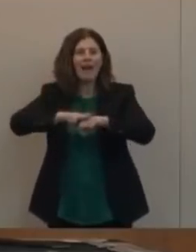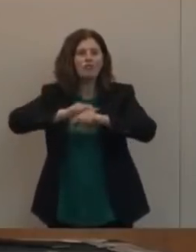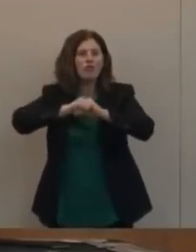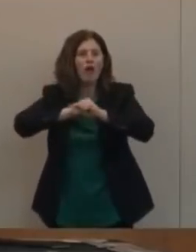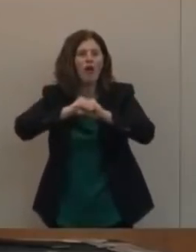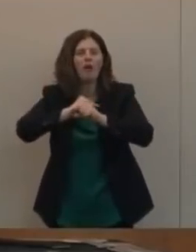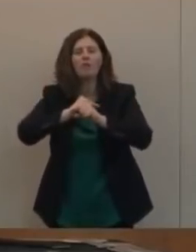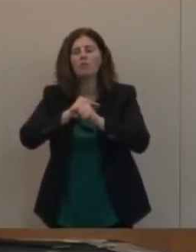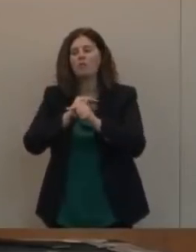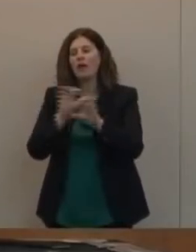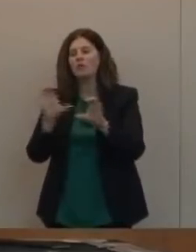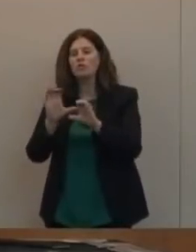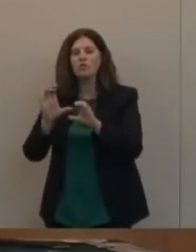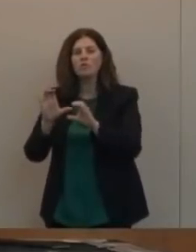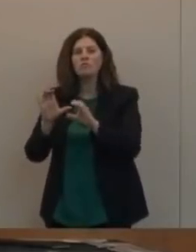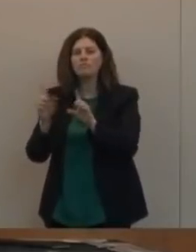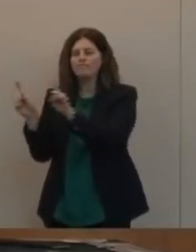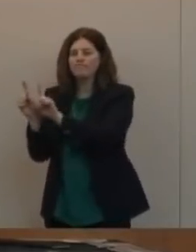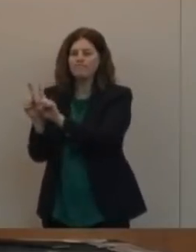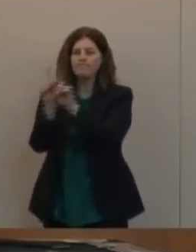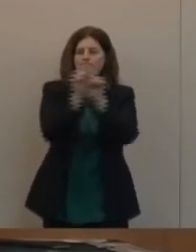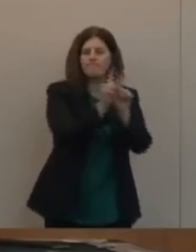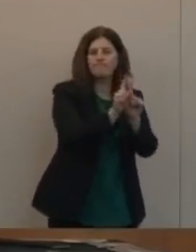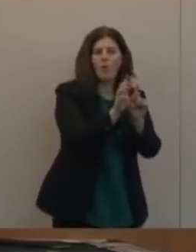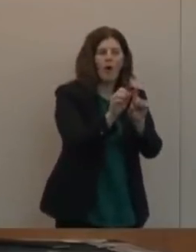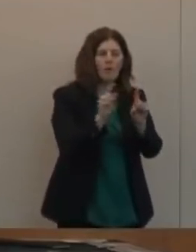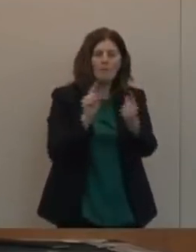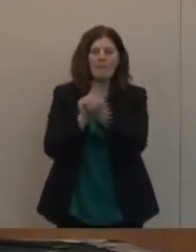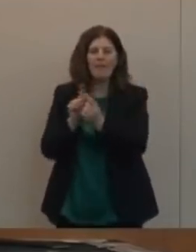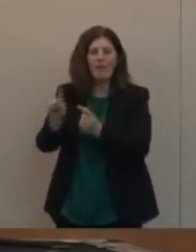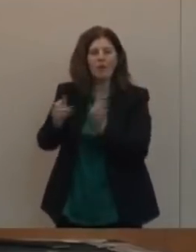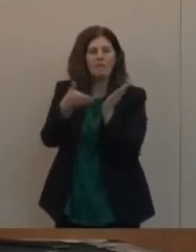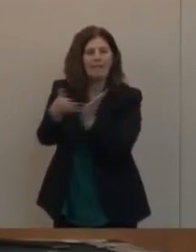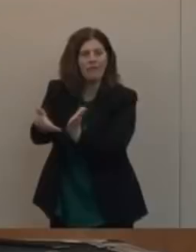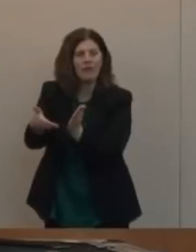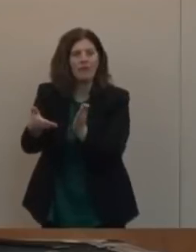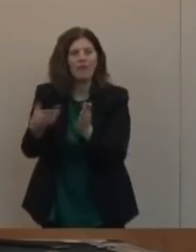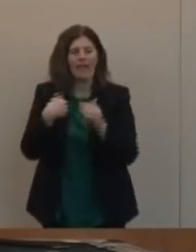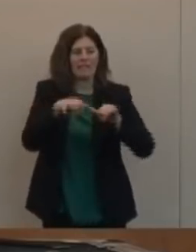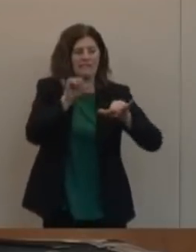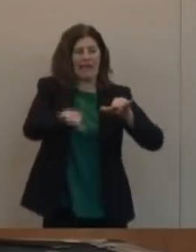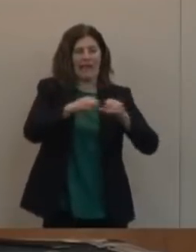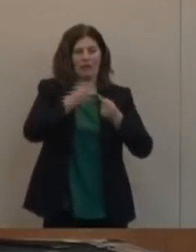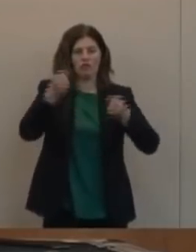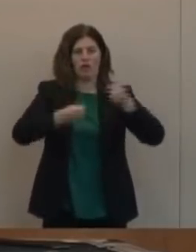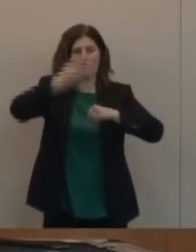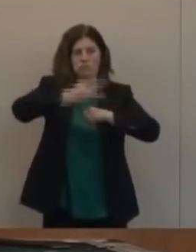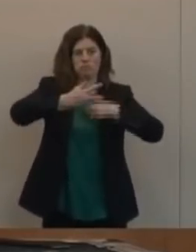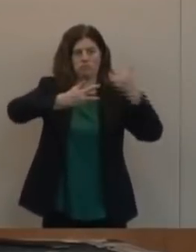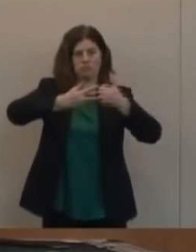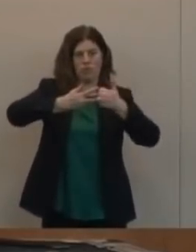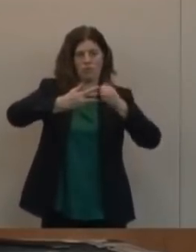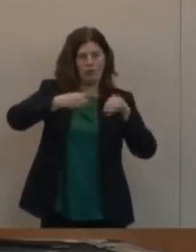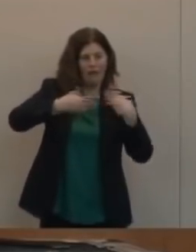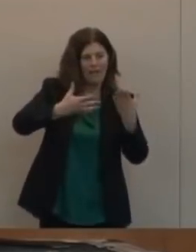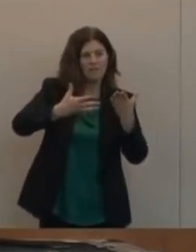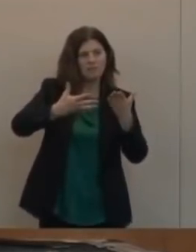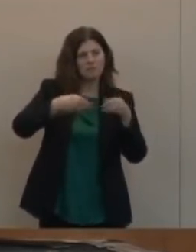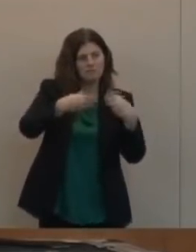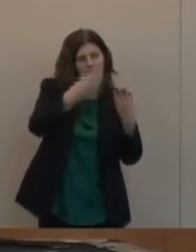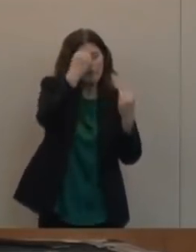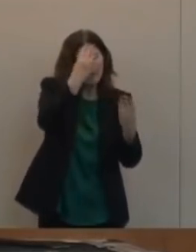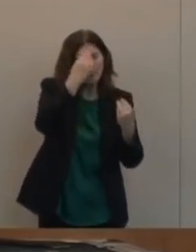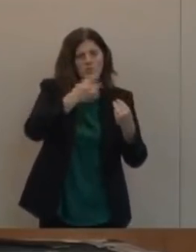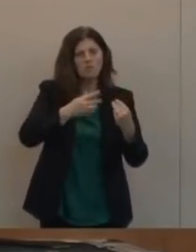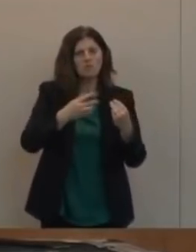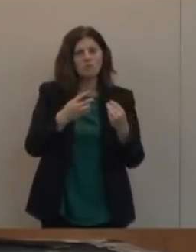would either do an escort or meet them at their delivery site so that they did not get out of the truck. And we were providing then meaningful information